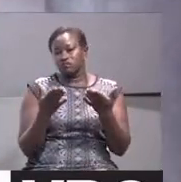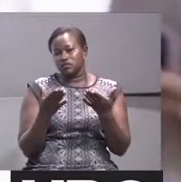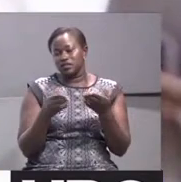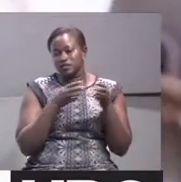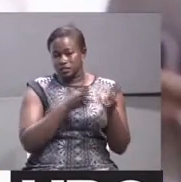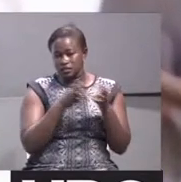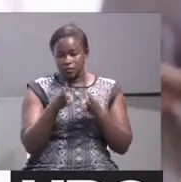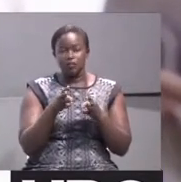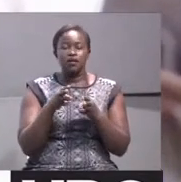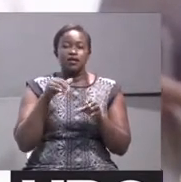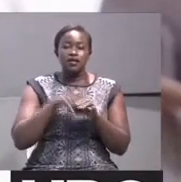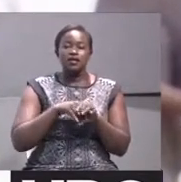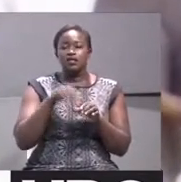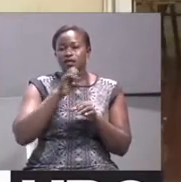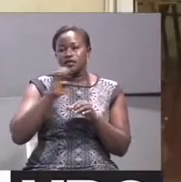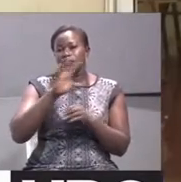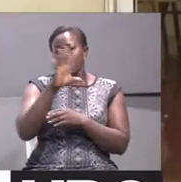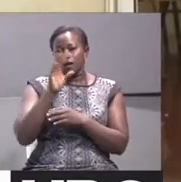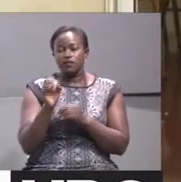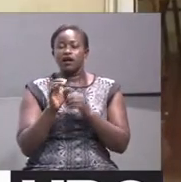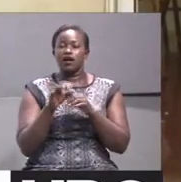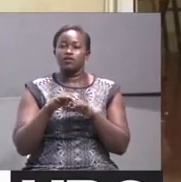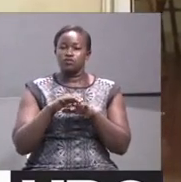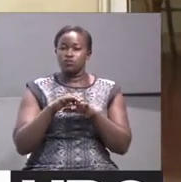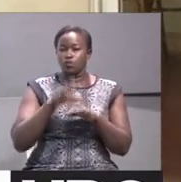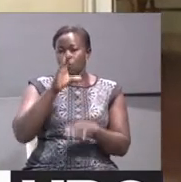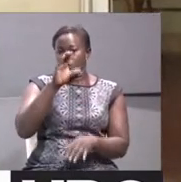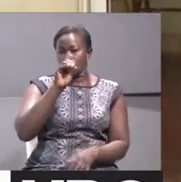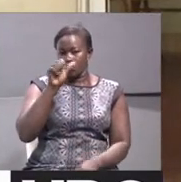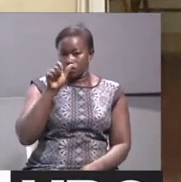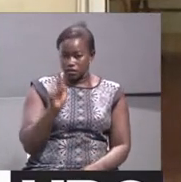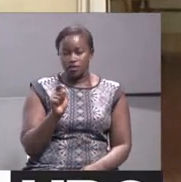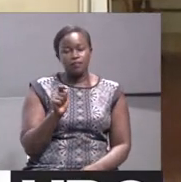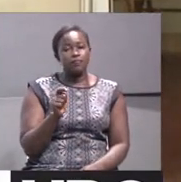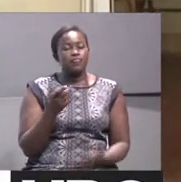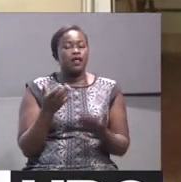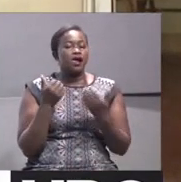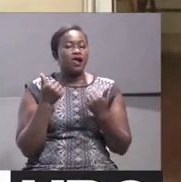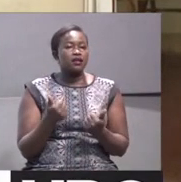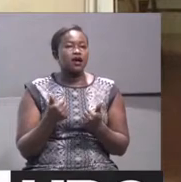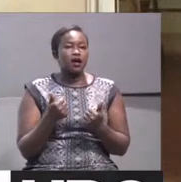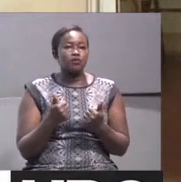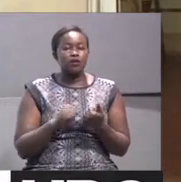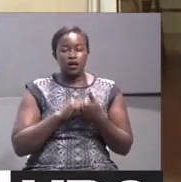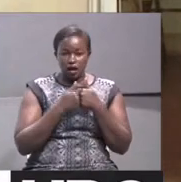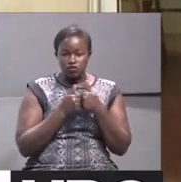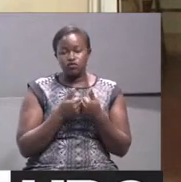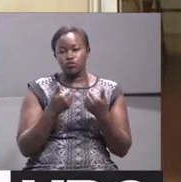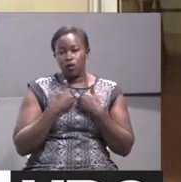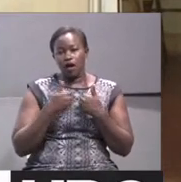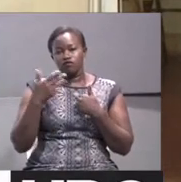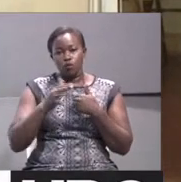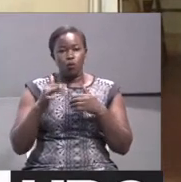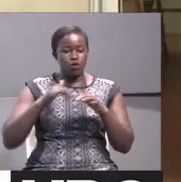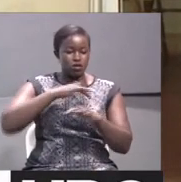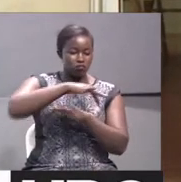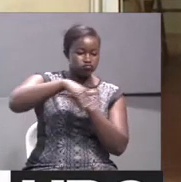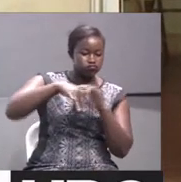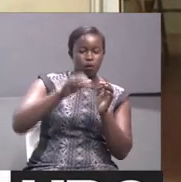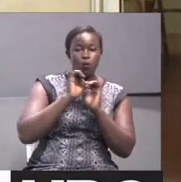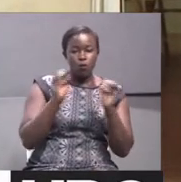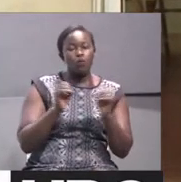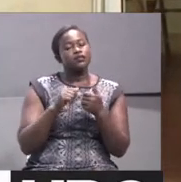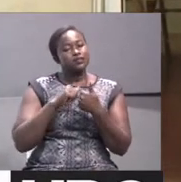coasts. However, the countries that are landlocked today face a lot of challenges in terms of very high internet